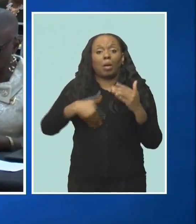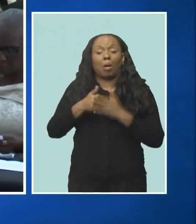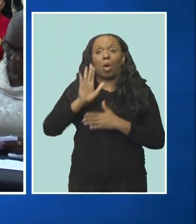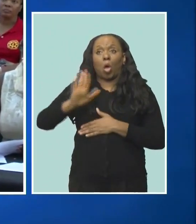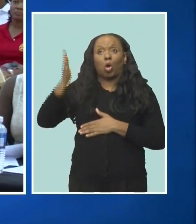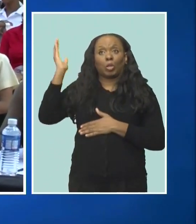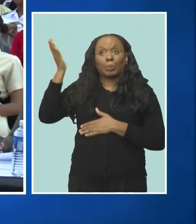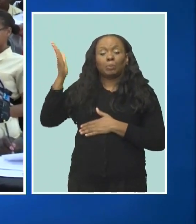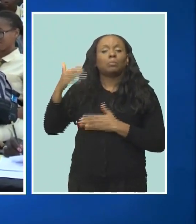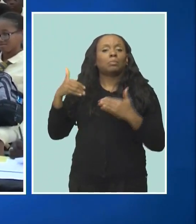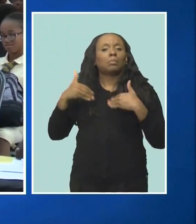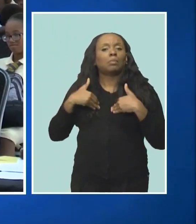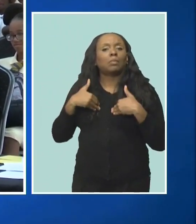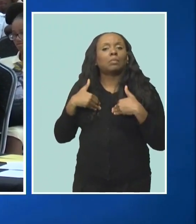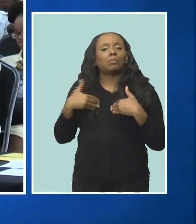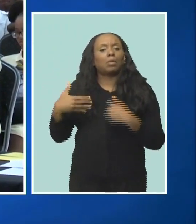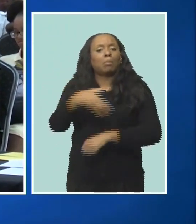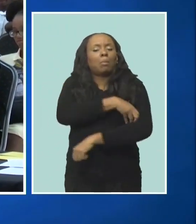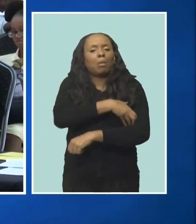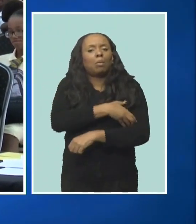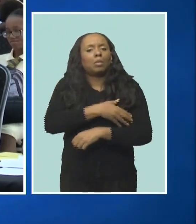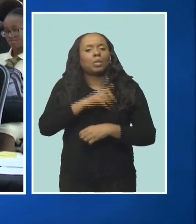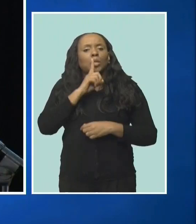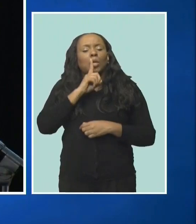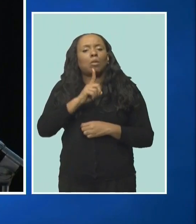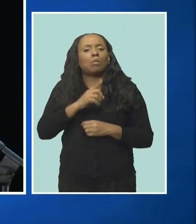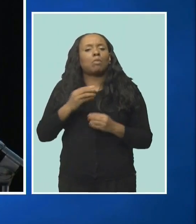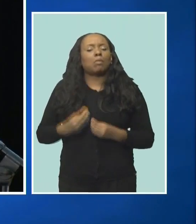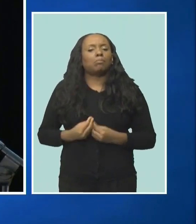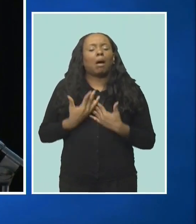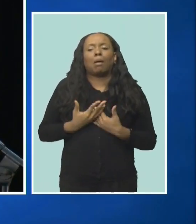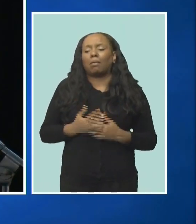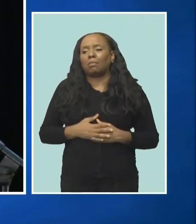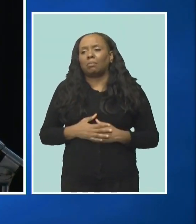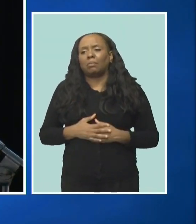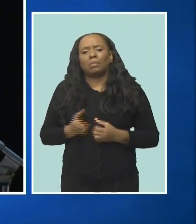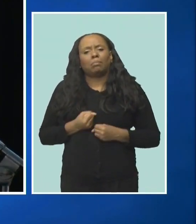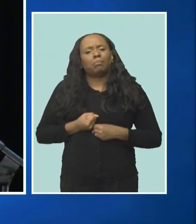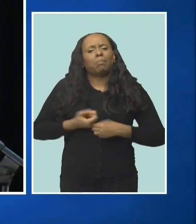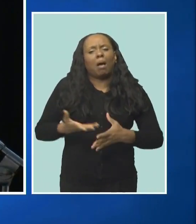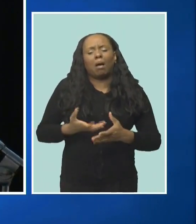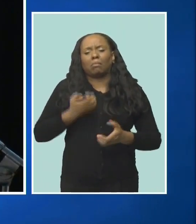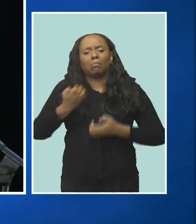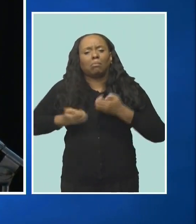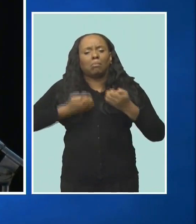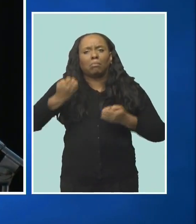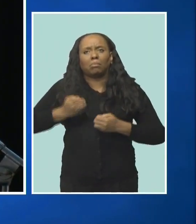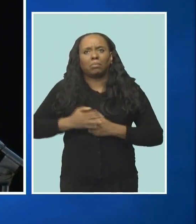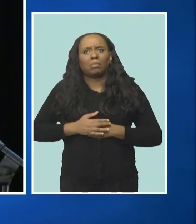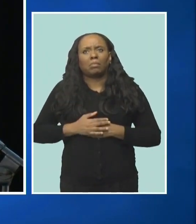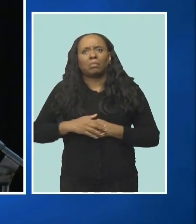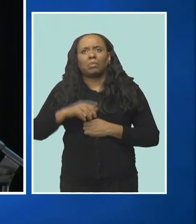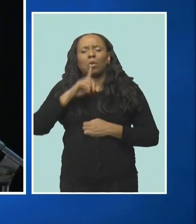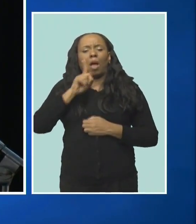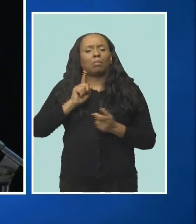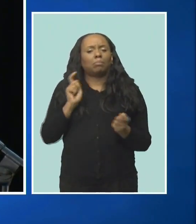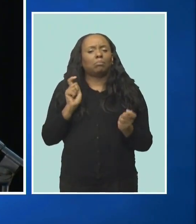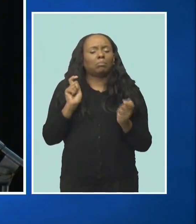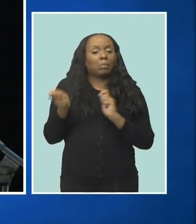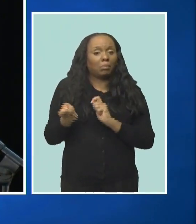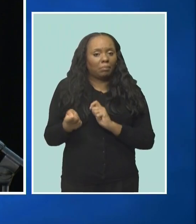has the power to spark thought, evoke emotions, and ignite